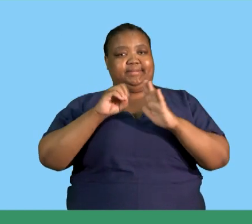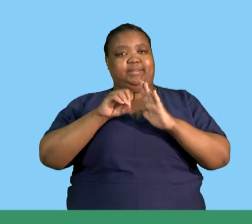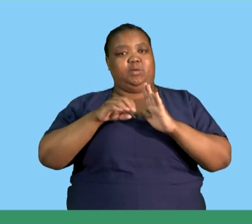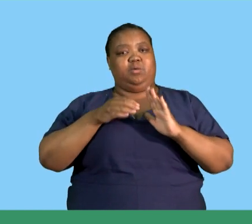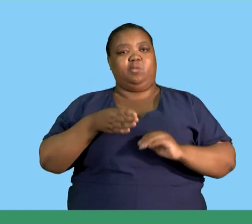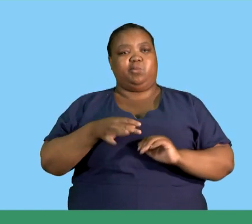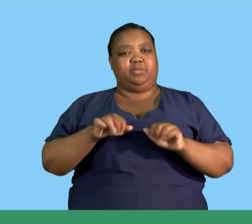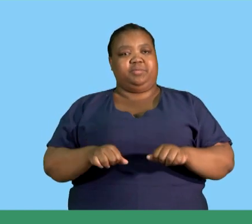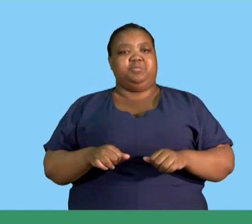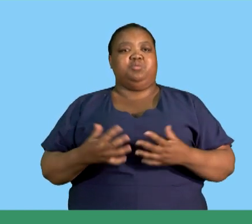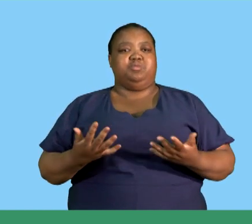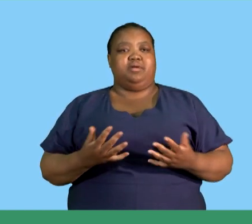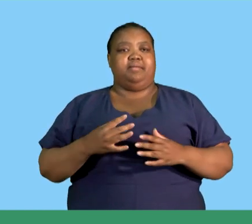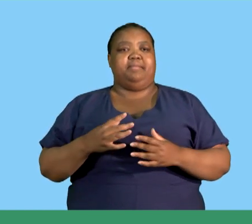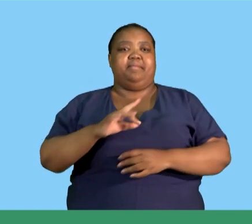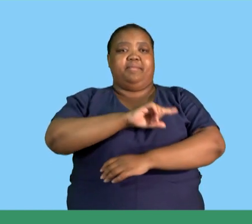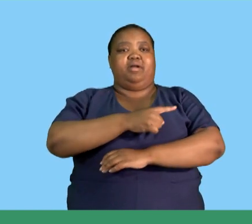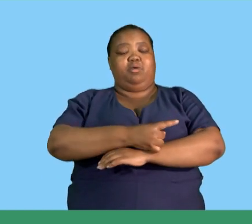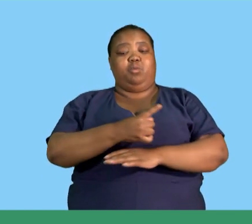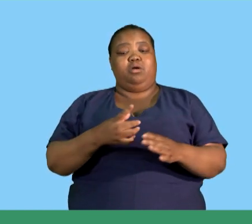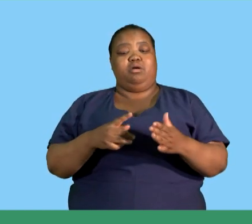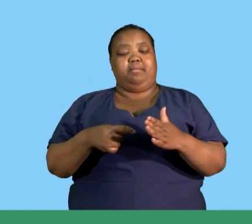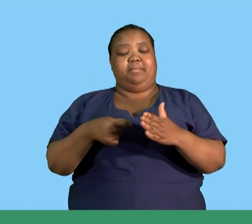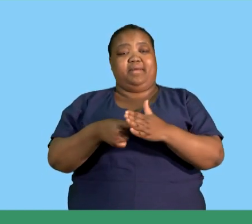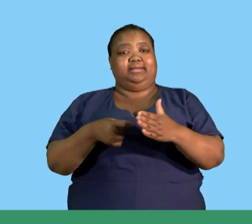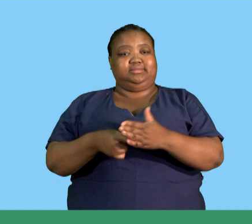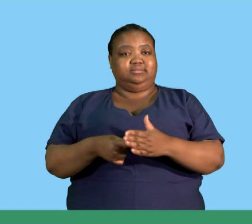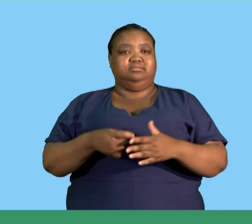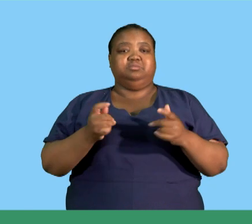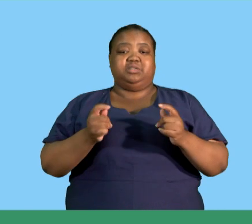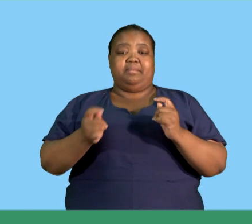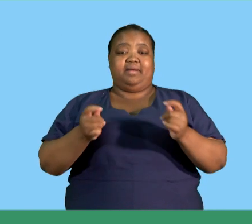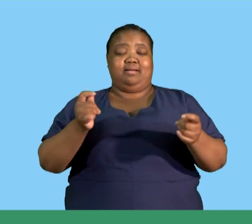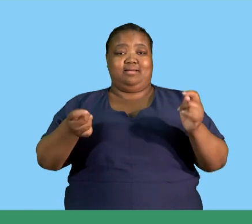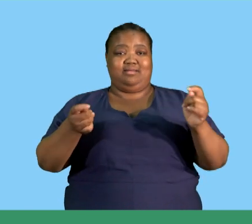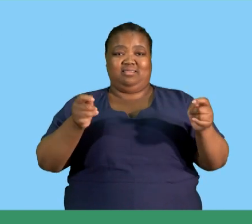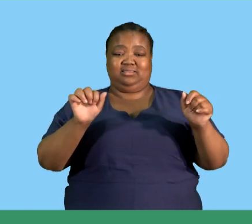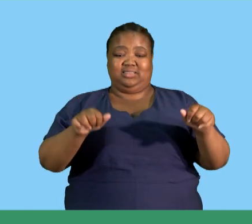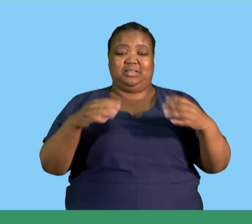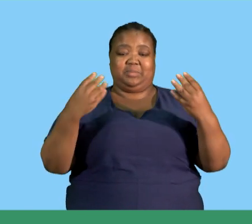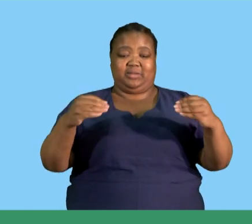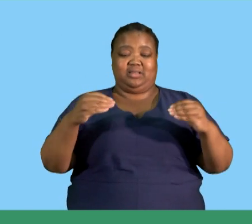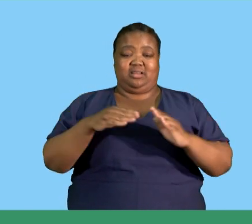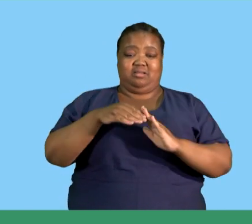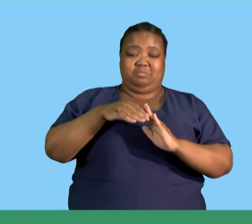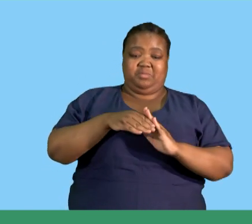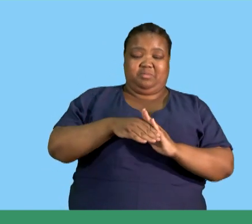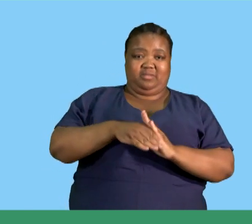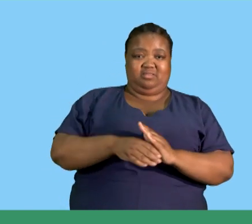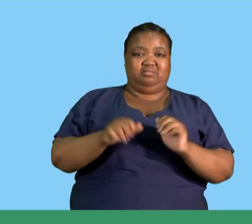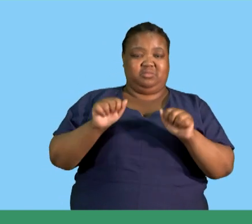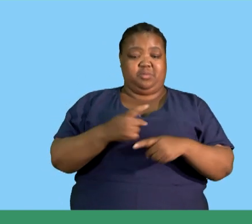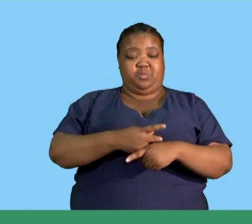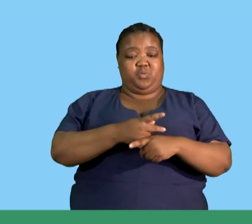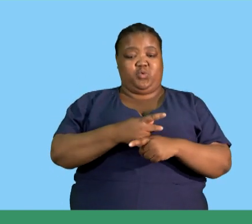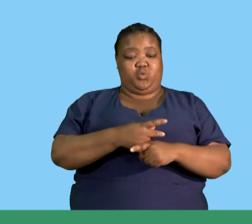position of the business within the market. We've got power of buyers, This is the ability of buyers to influence